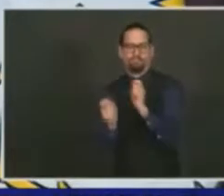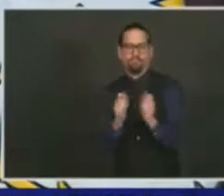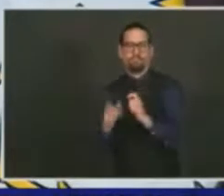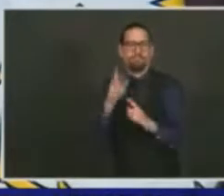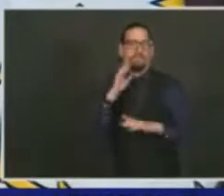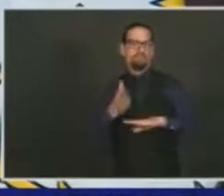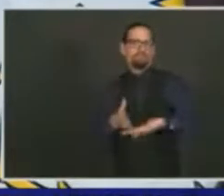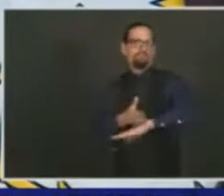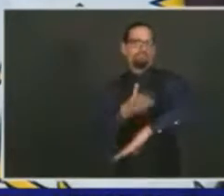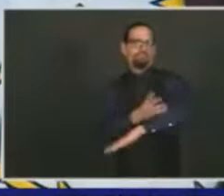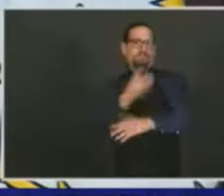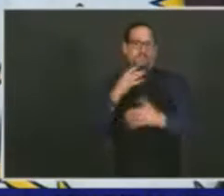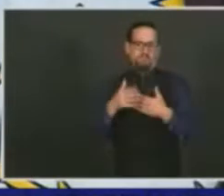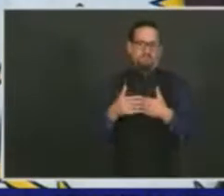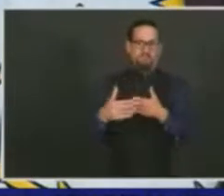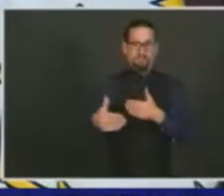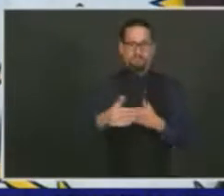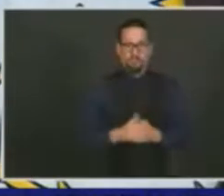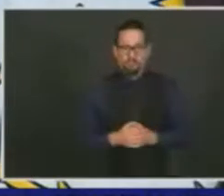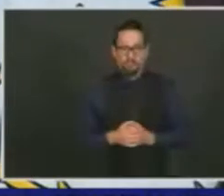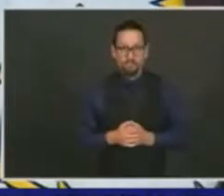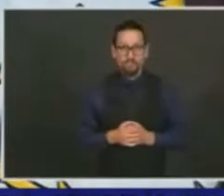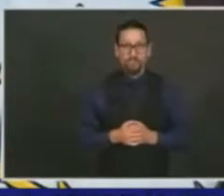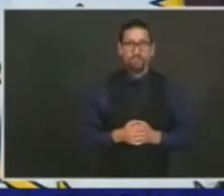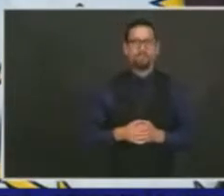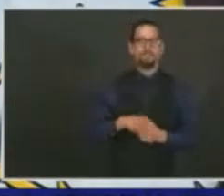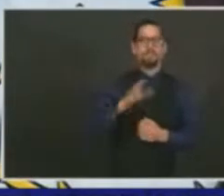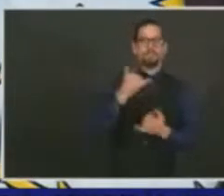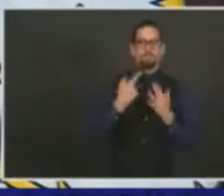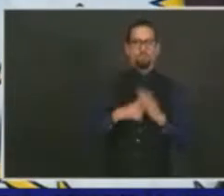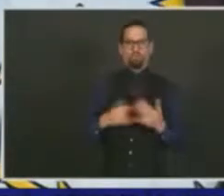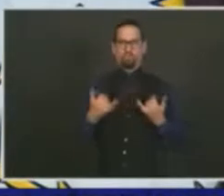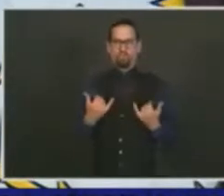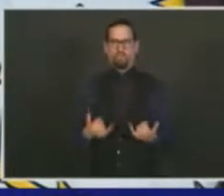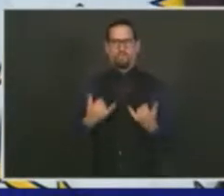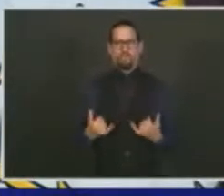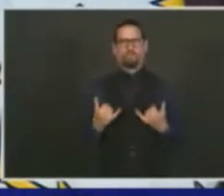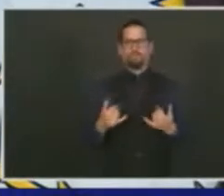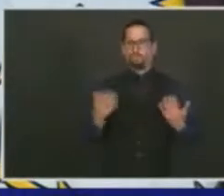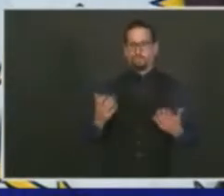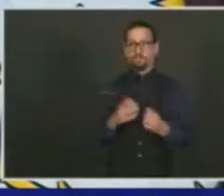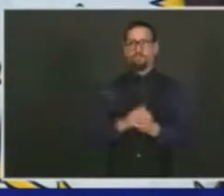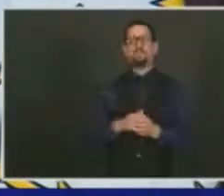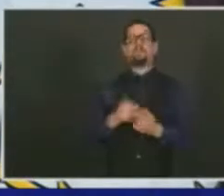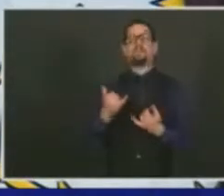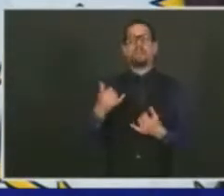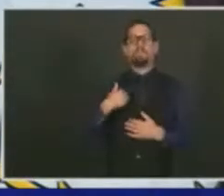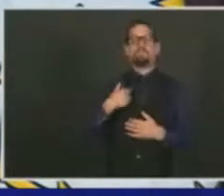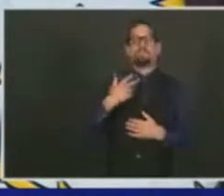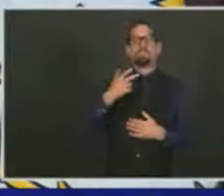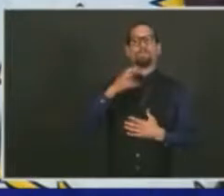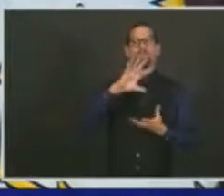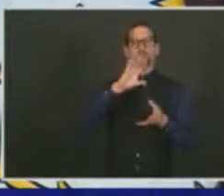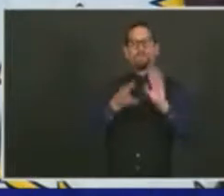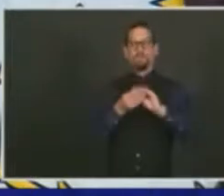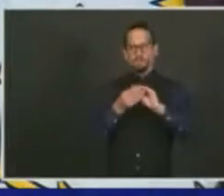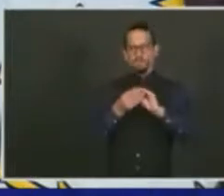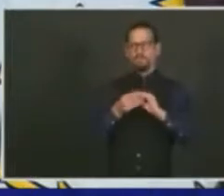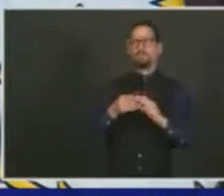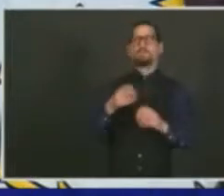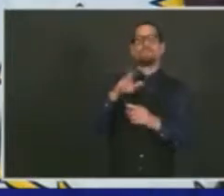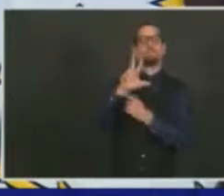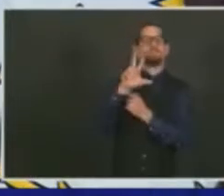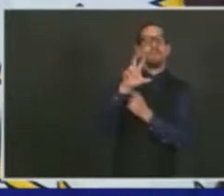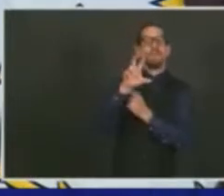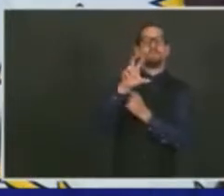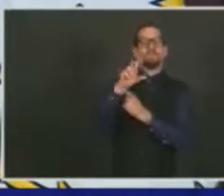As of today, we have 300 total contact tracers. That's 300 individuals whose full-time job it